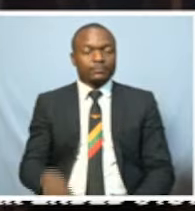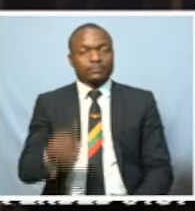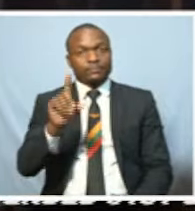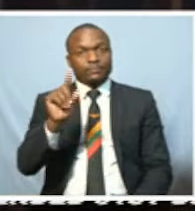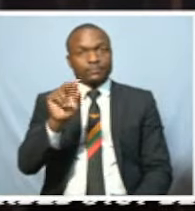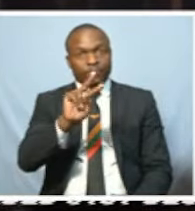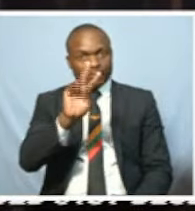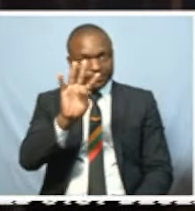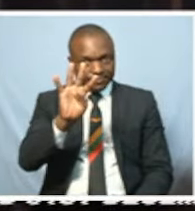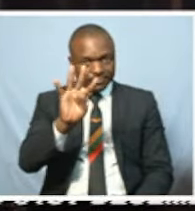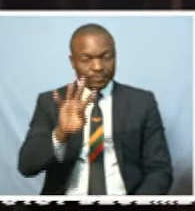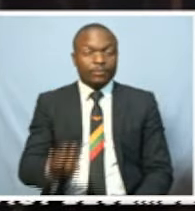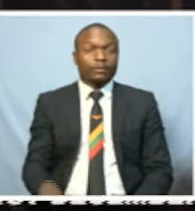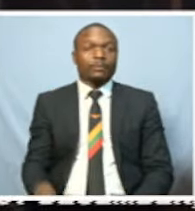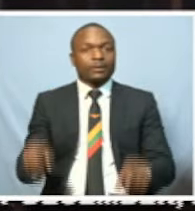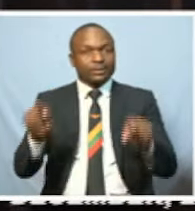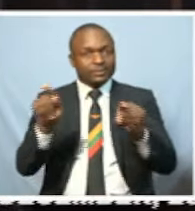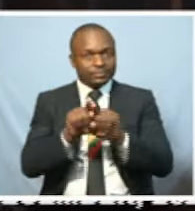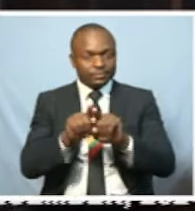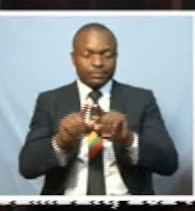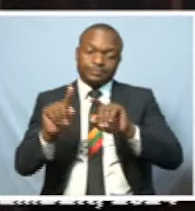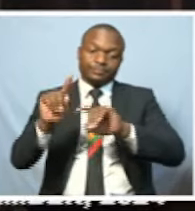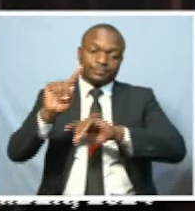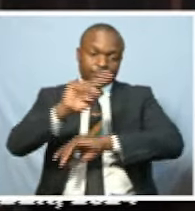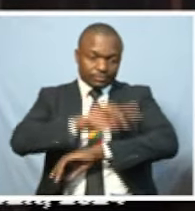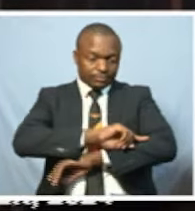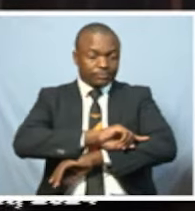2024. The same